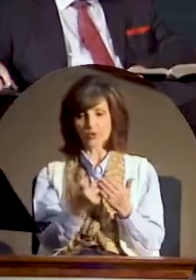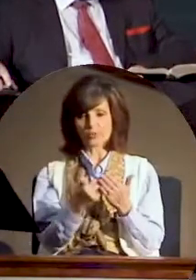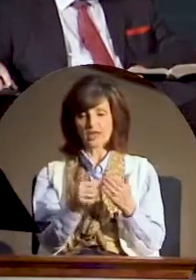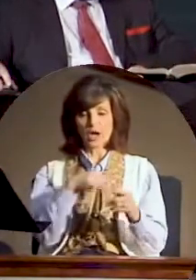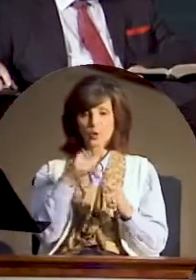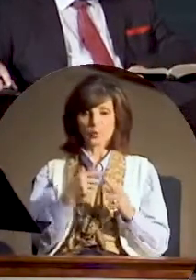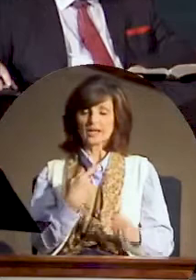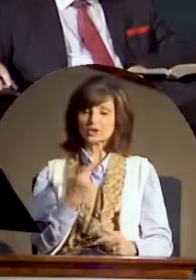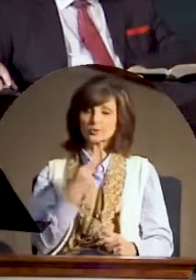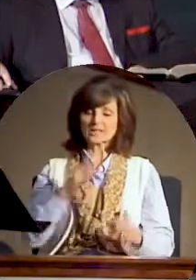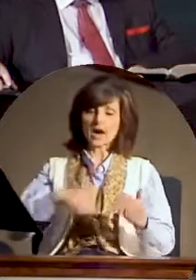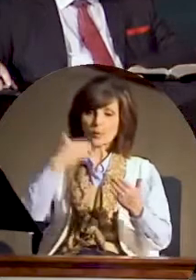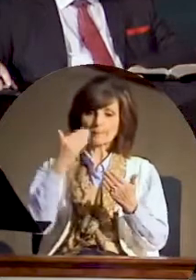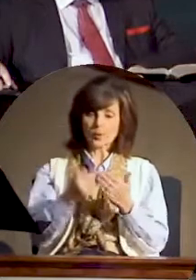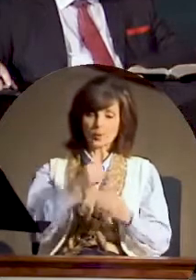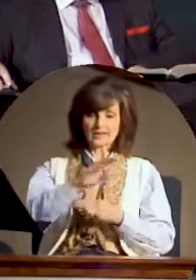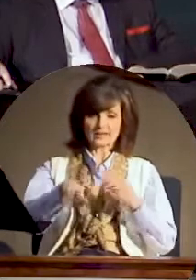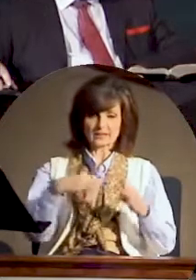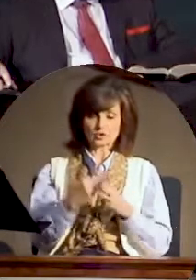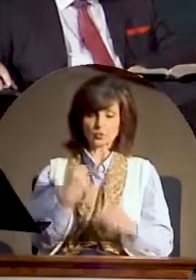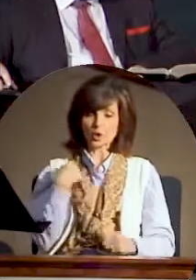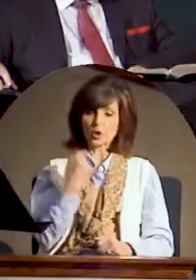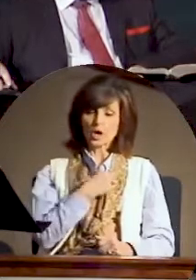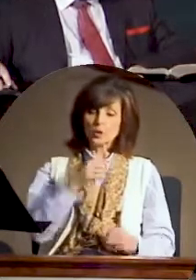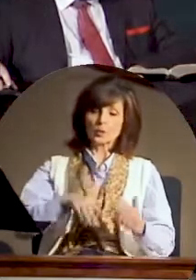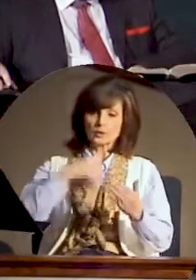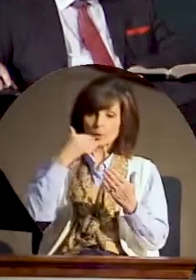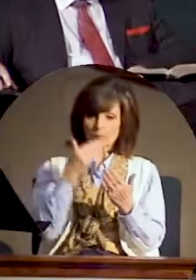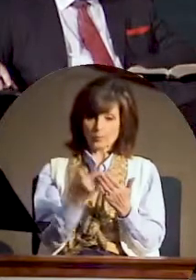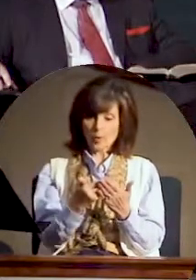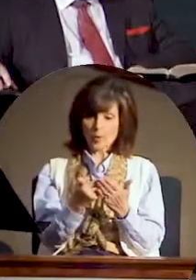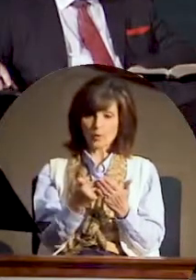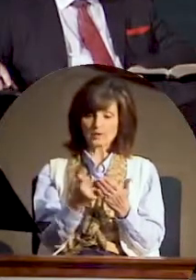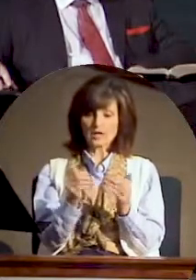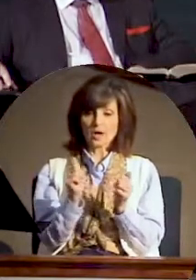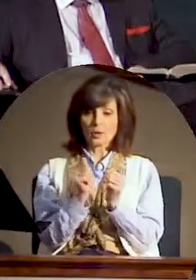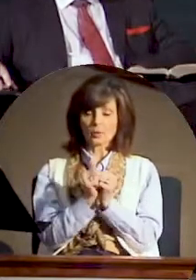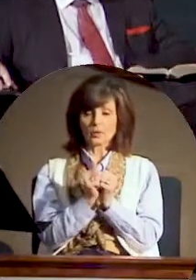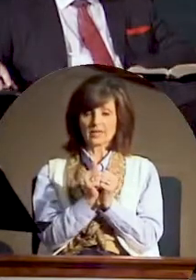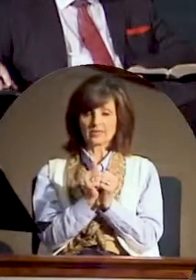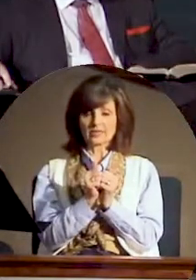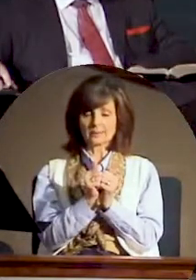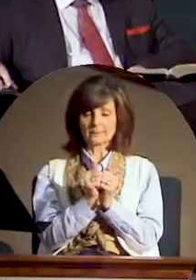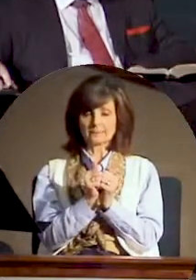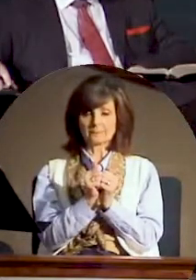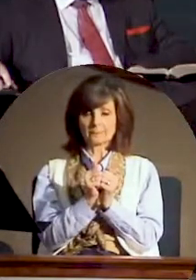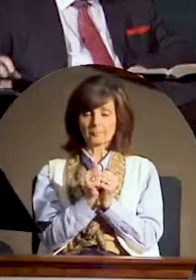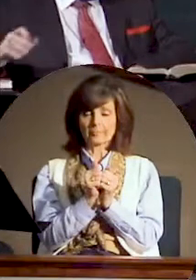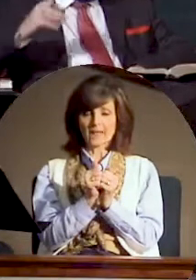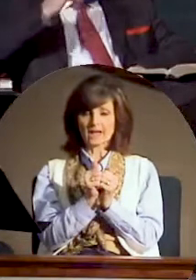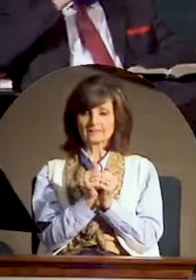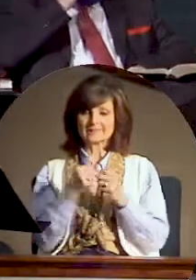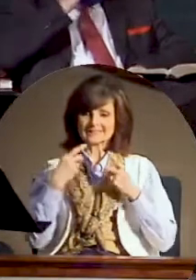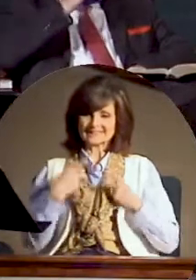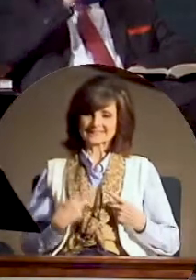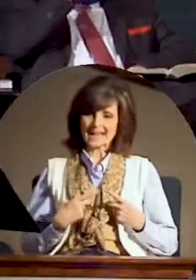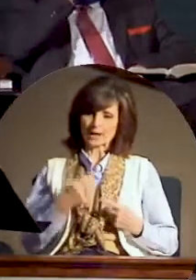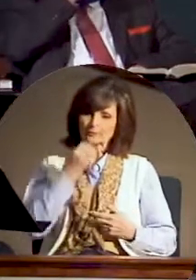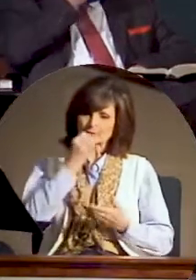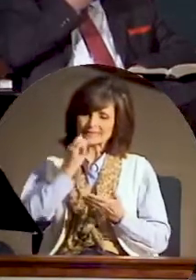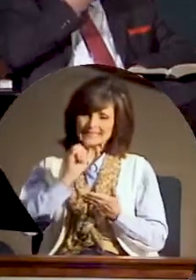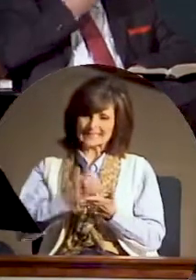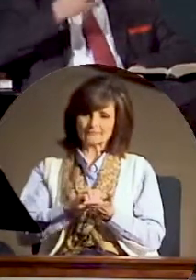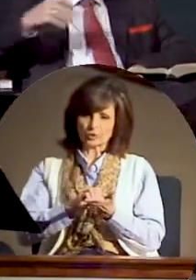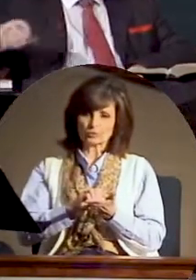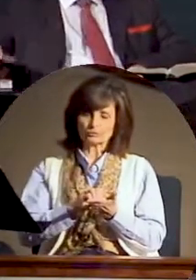When you and I were born into this world, we were born with a bend toward evil. Let me say it